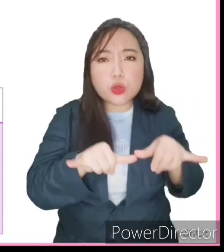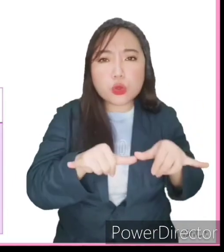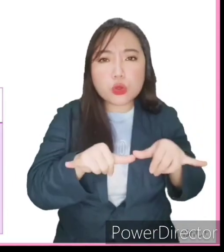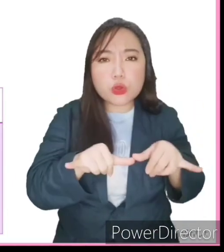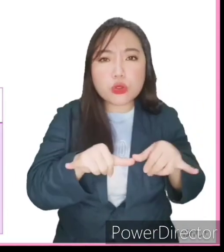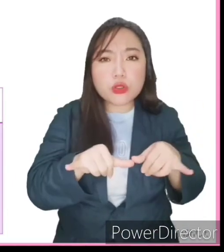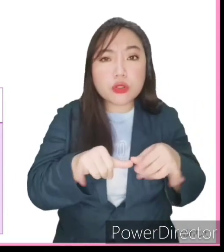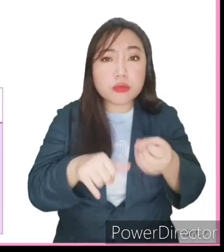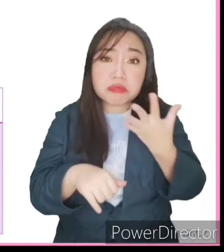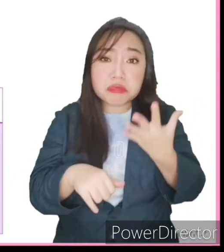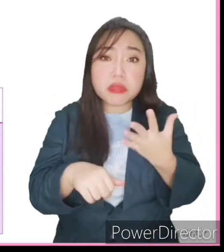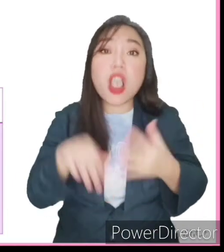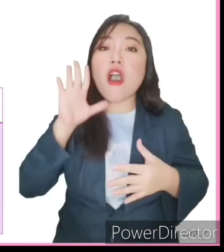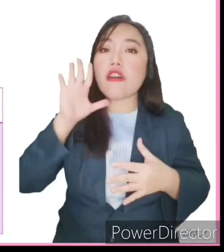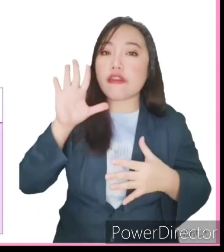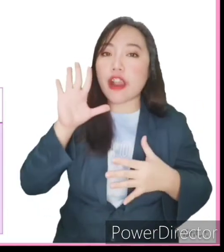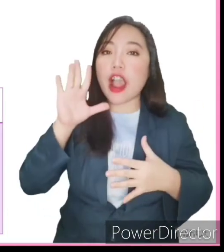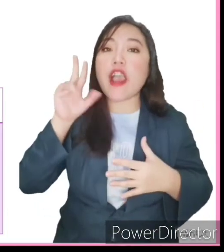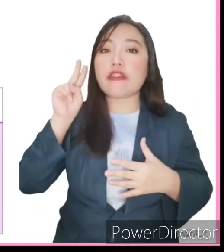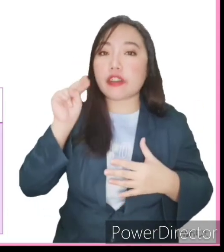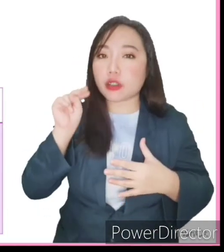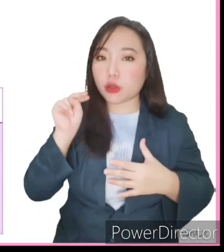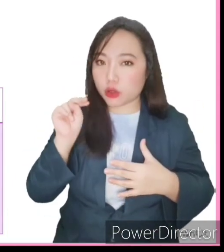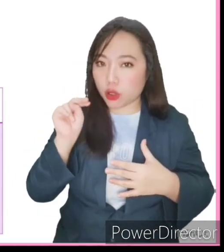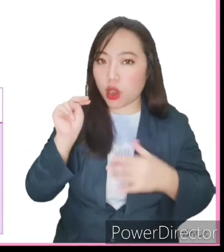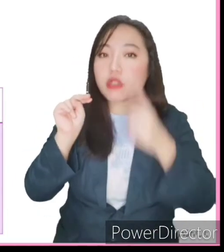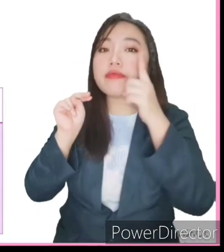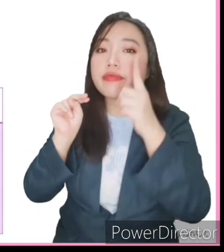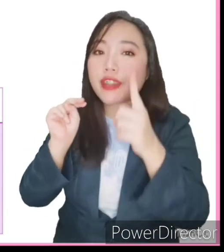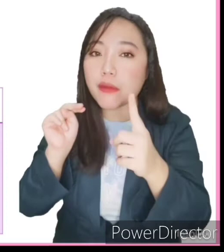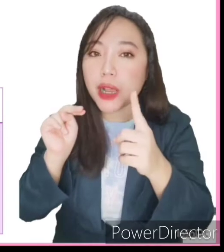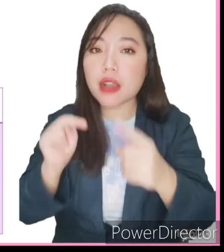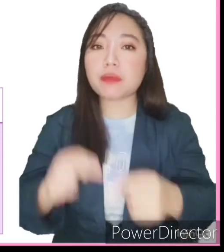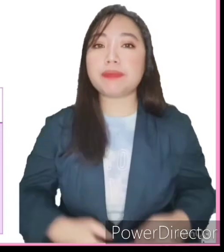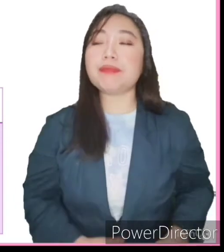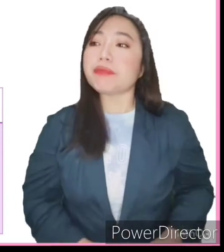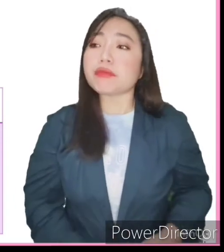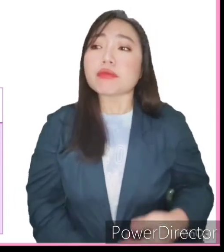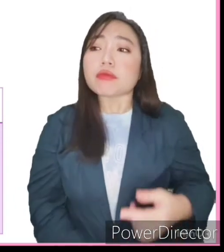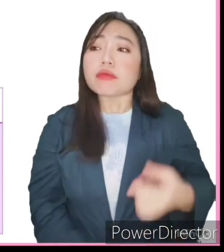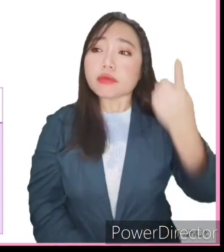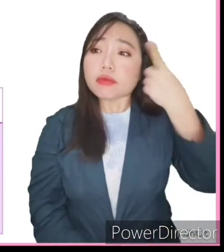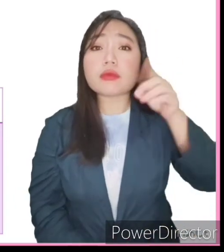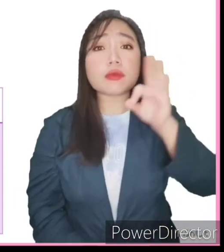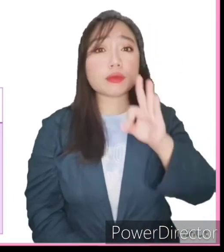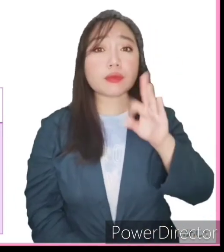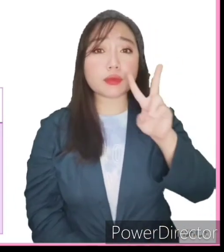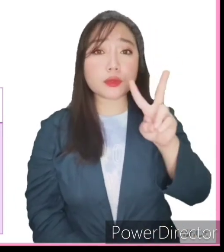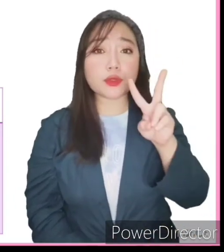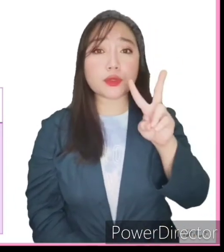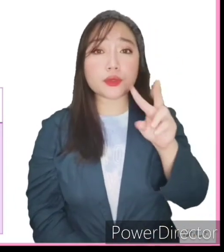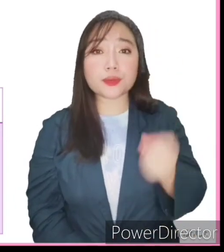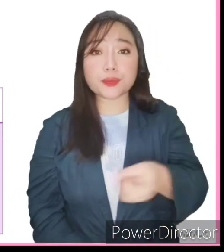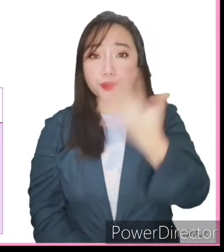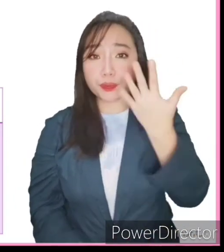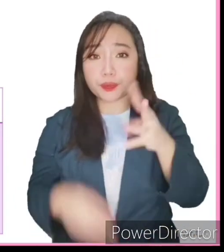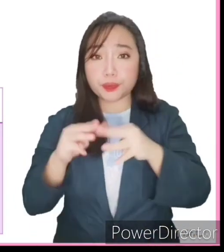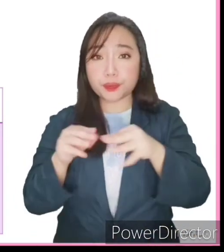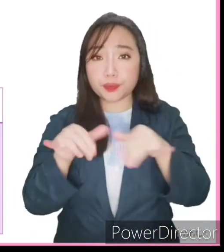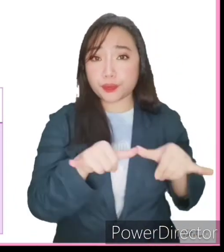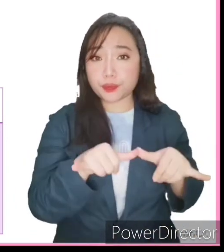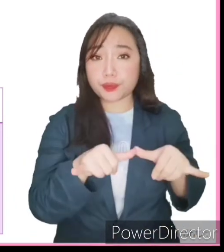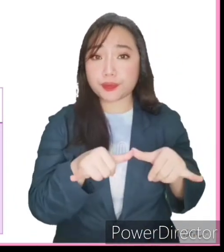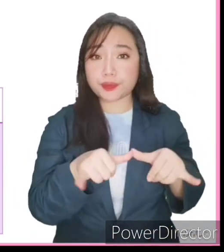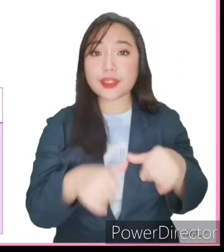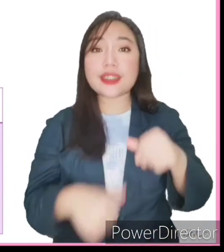force 1 is, the magnitude of force 1 is 5 newton. Correct. For force